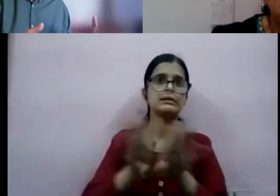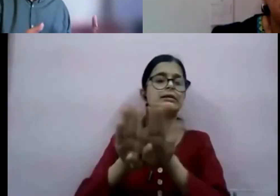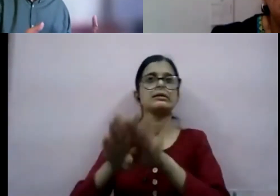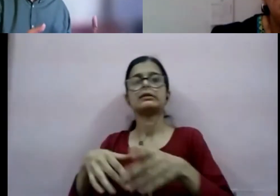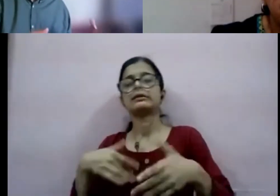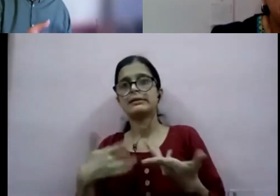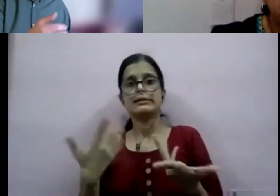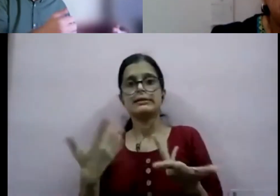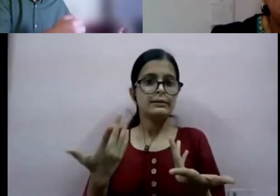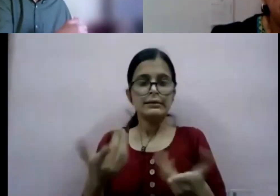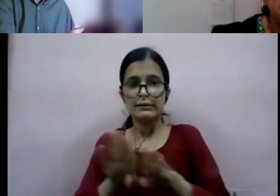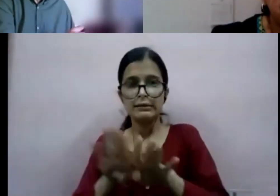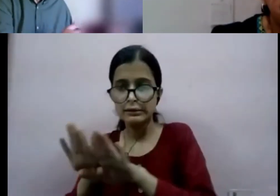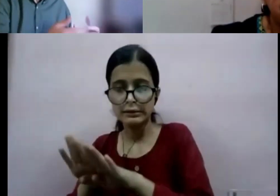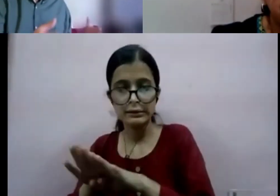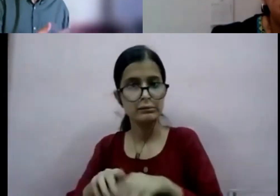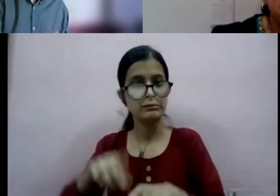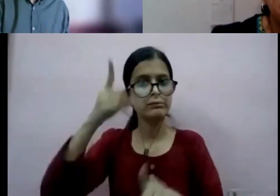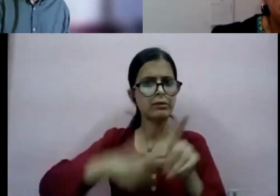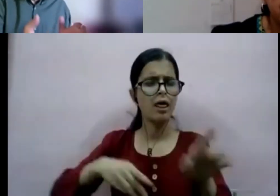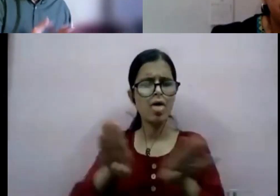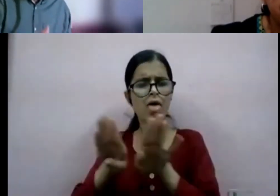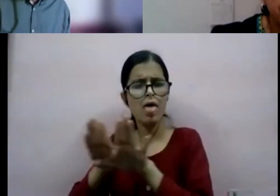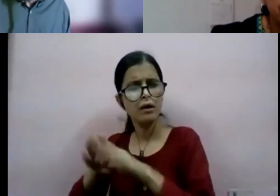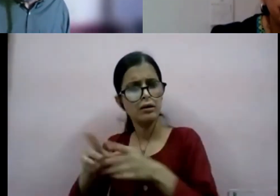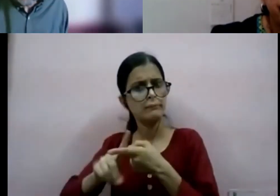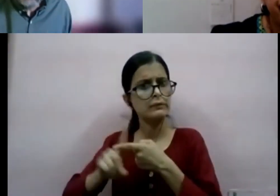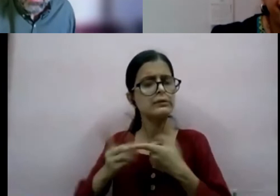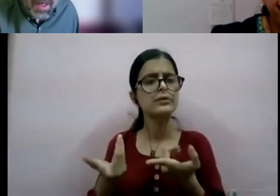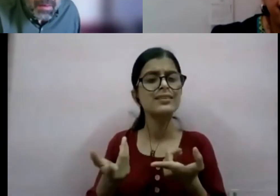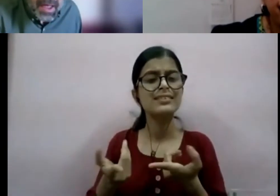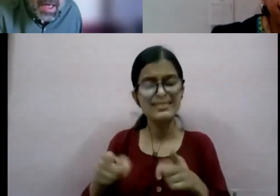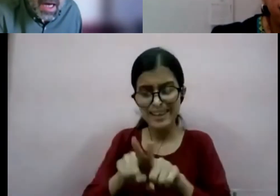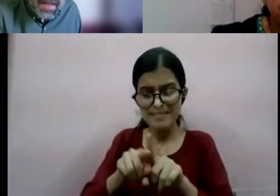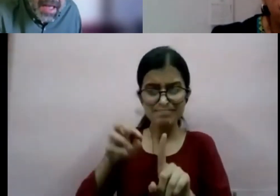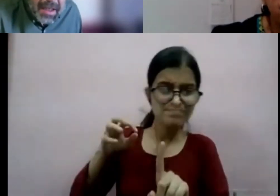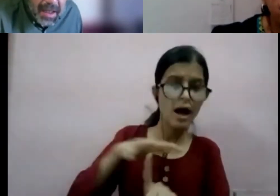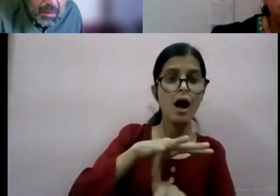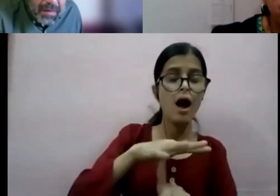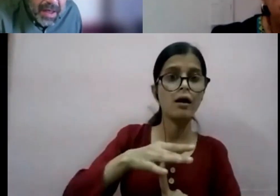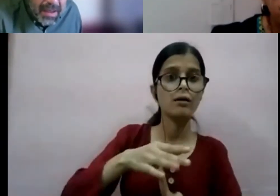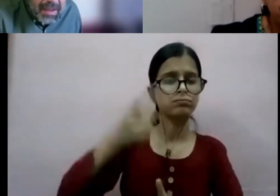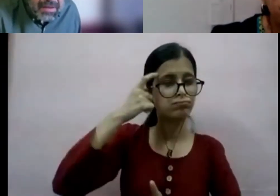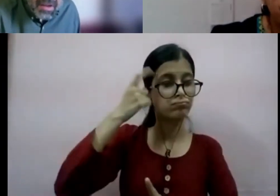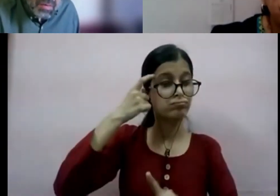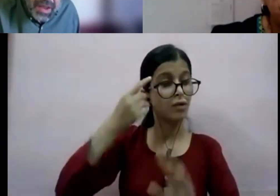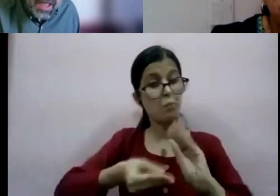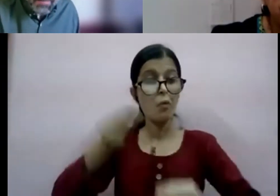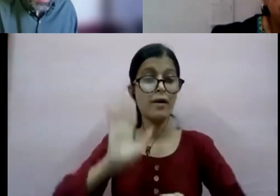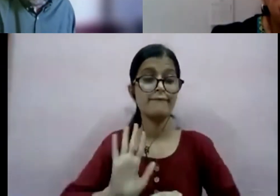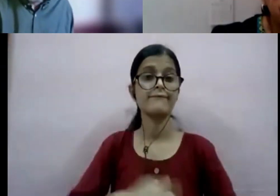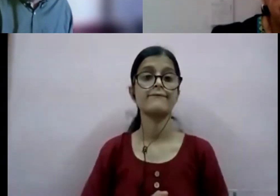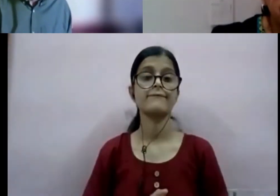to sustain if you have to have people coming in and out of your house. So it impacted on that way. And then I think one of the other things that it's